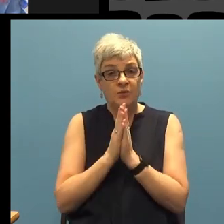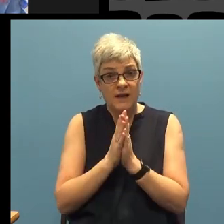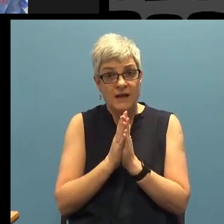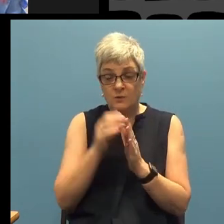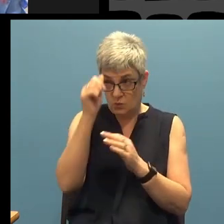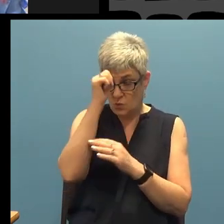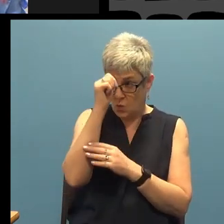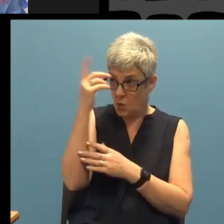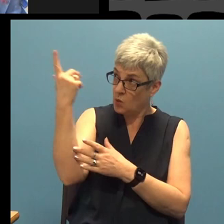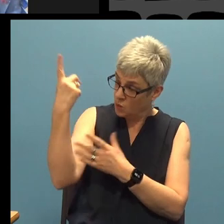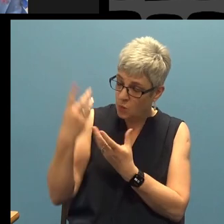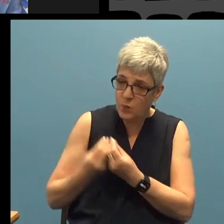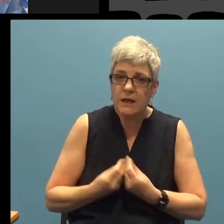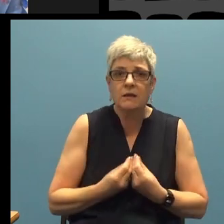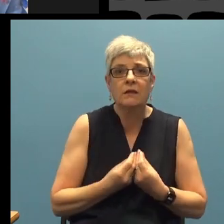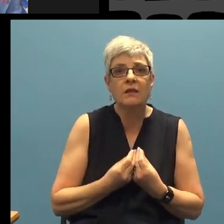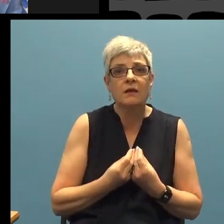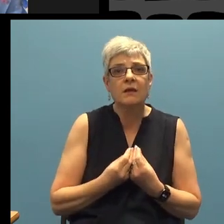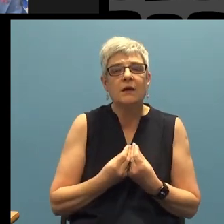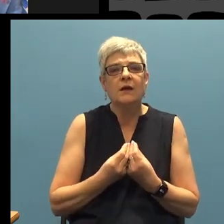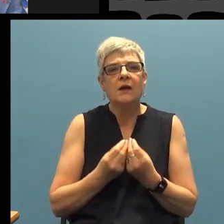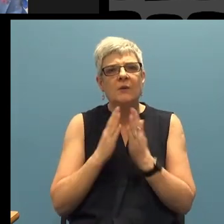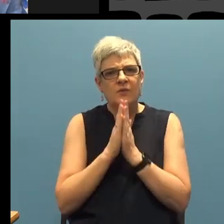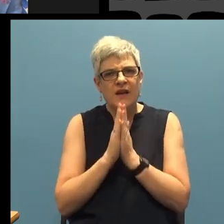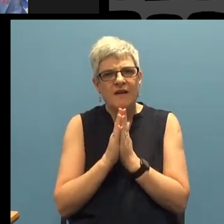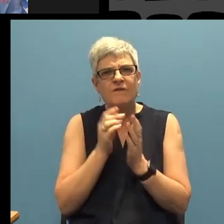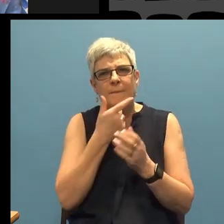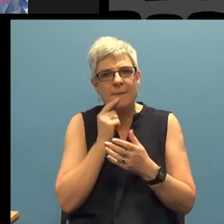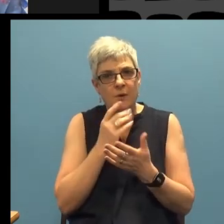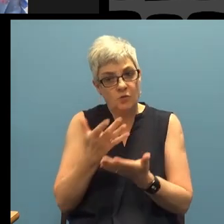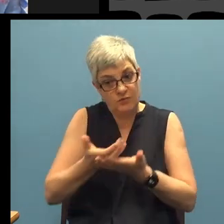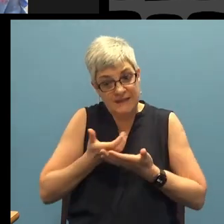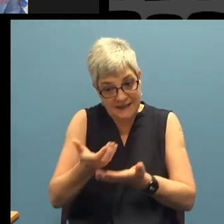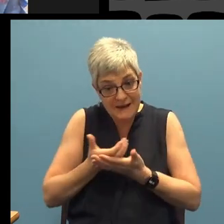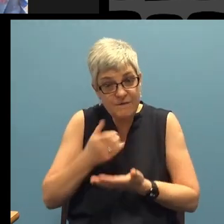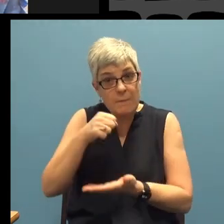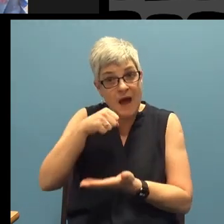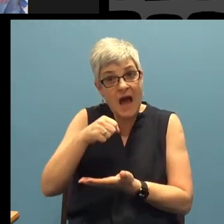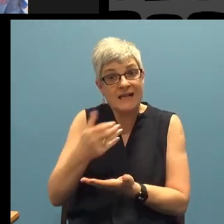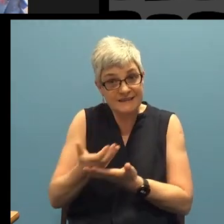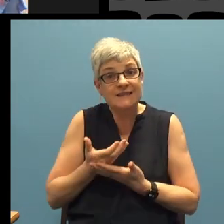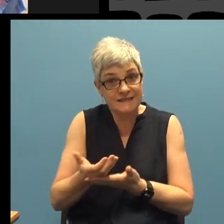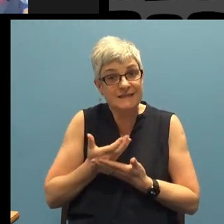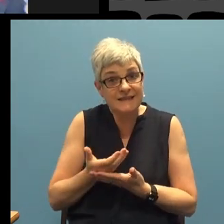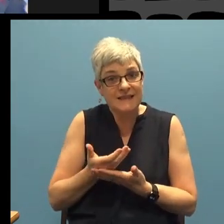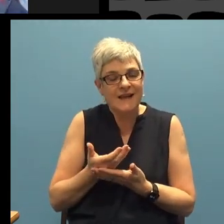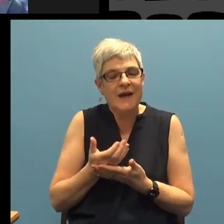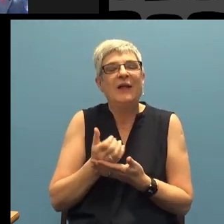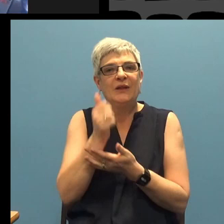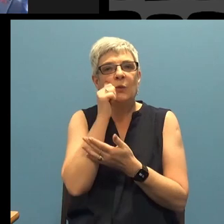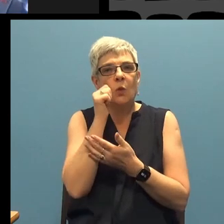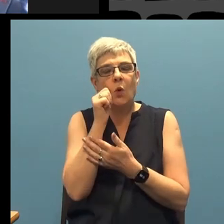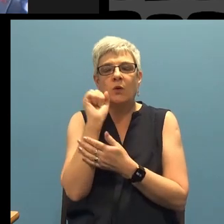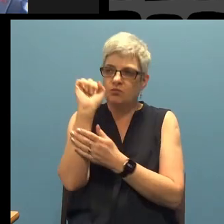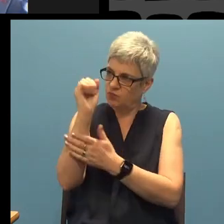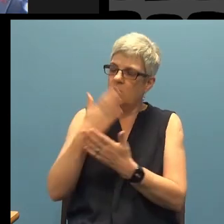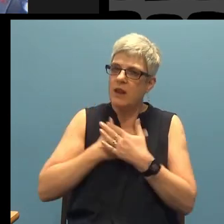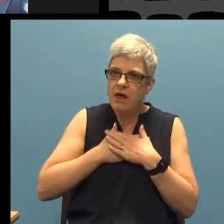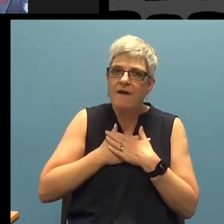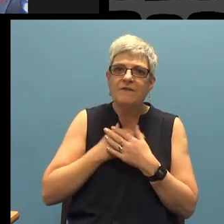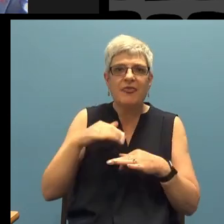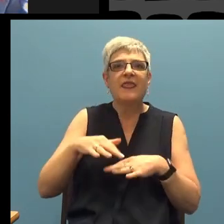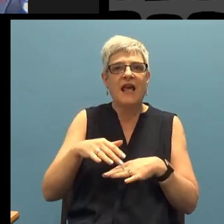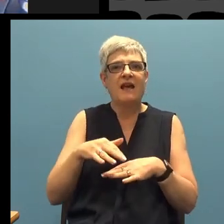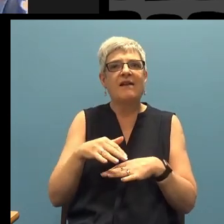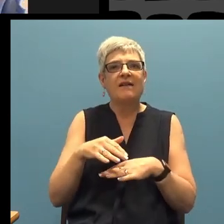they would know you are with them. We pray for the people receiving the bags from church, and that they would know that your love is behind them